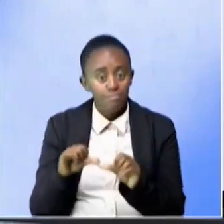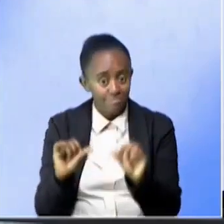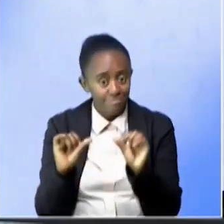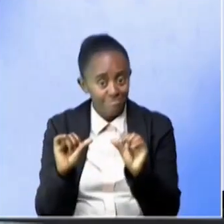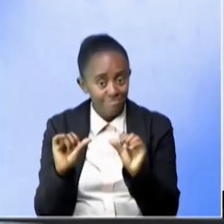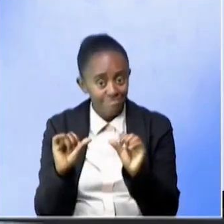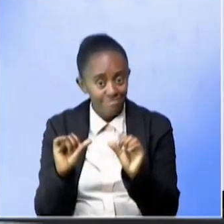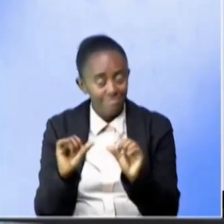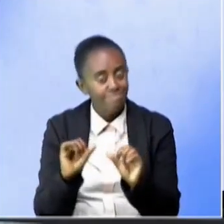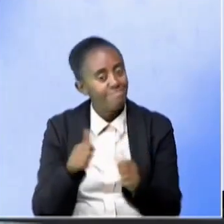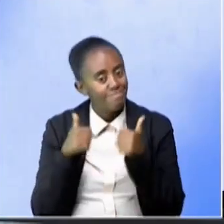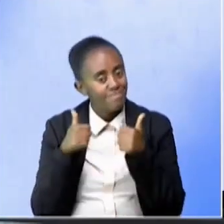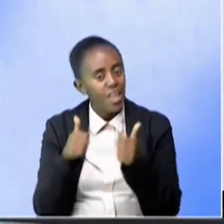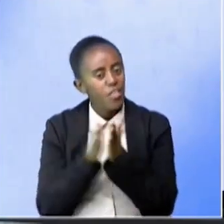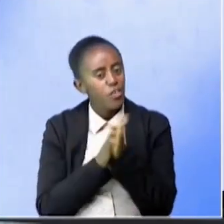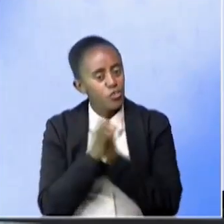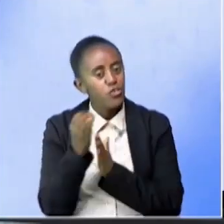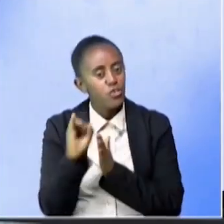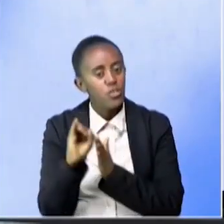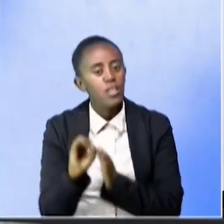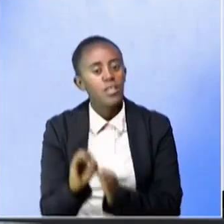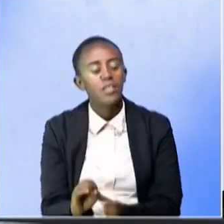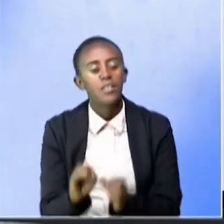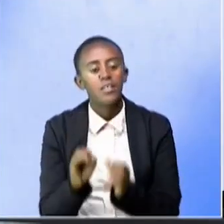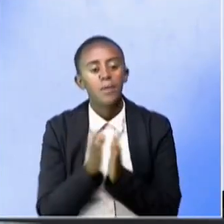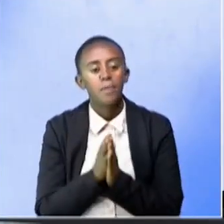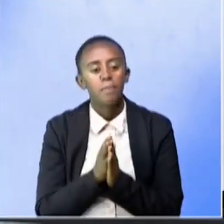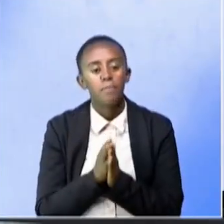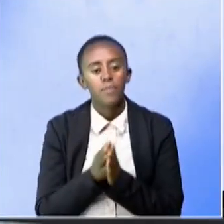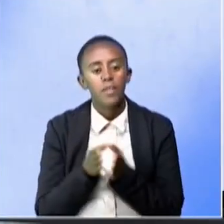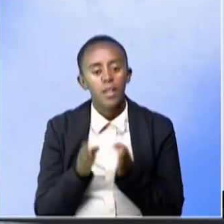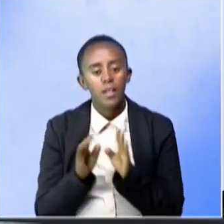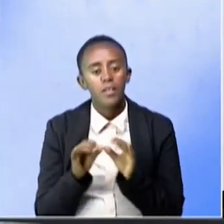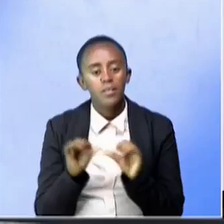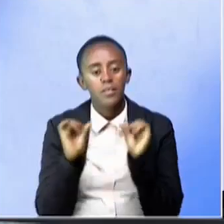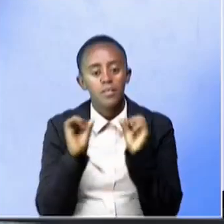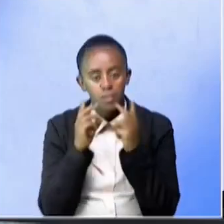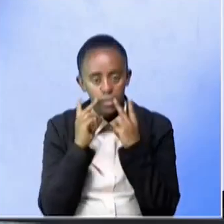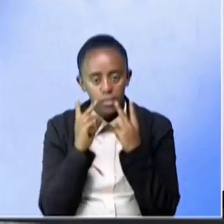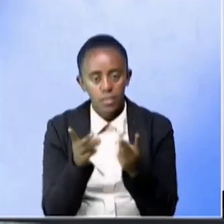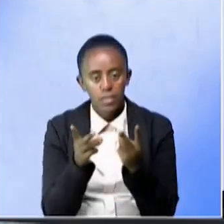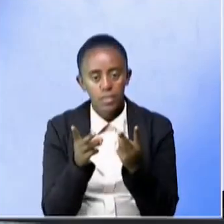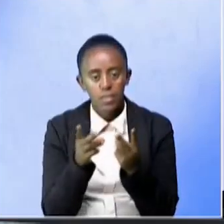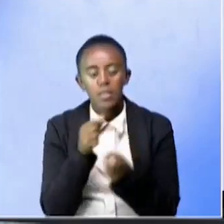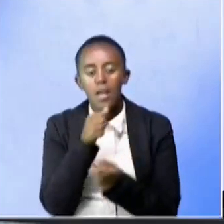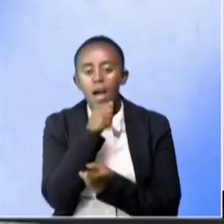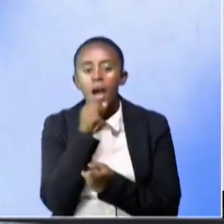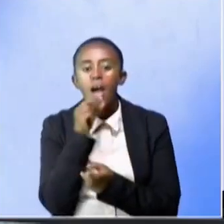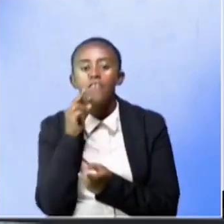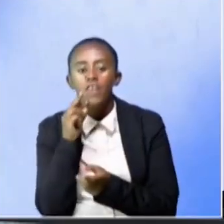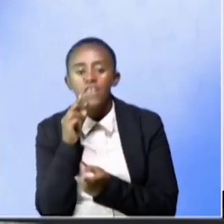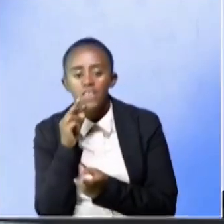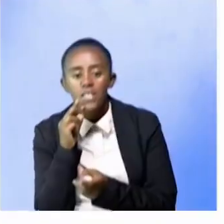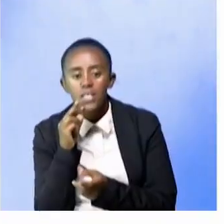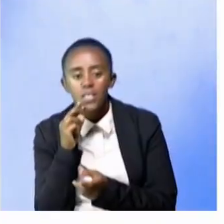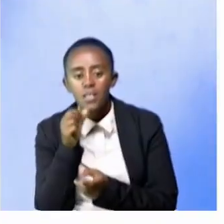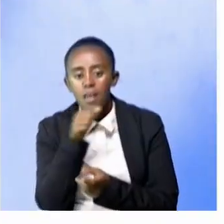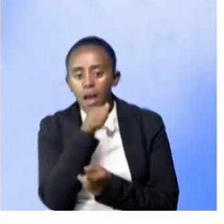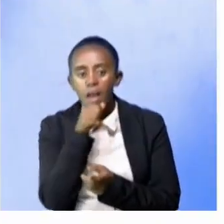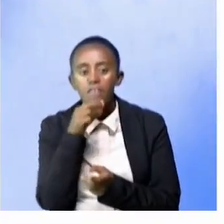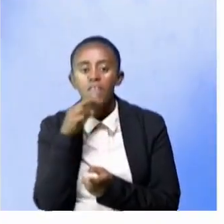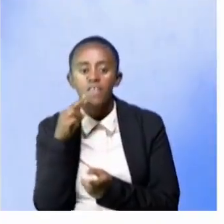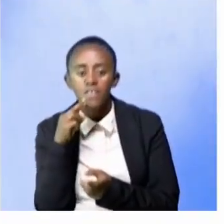one? That's interesting. Good. Let's go and see adverbs. Very